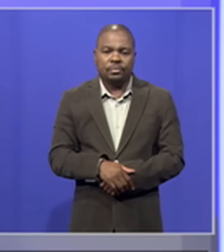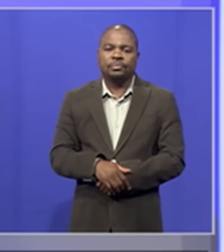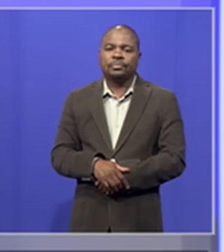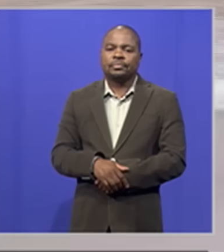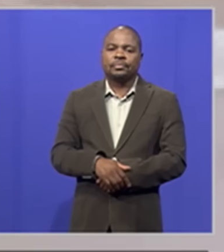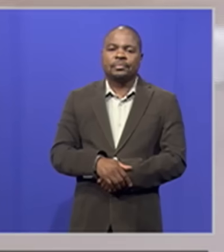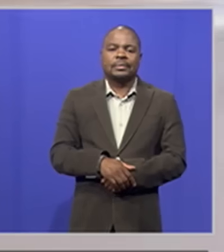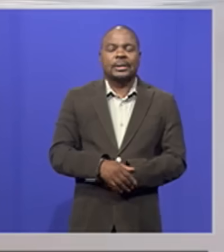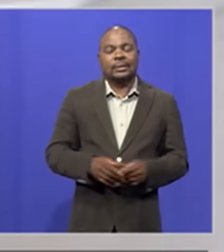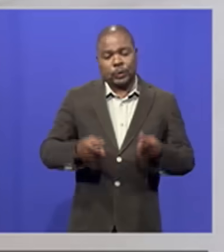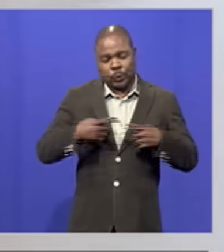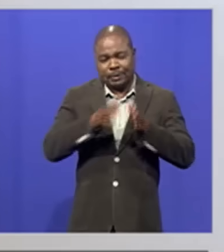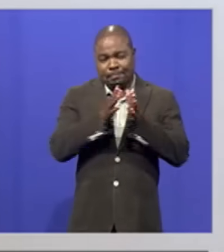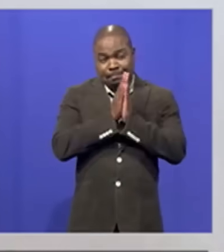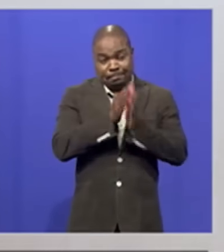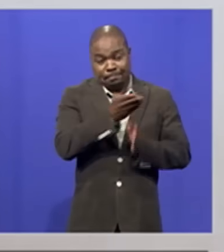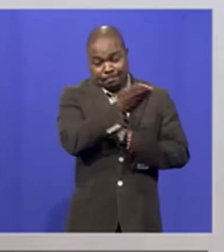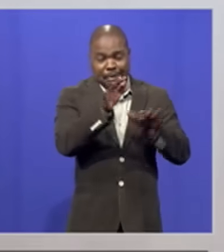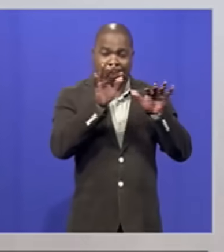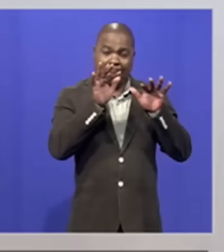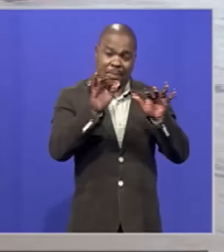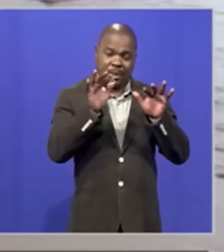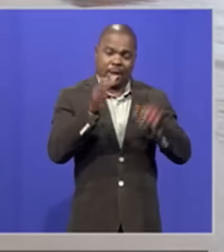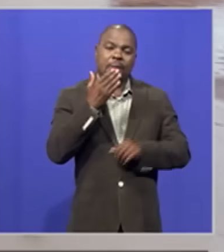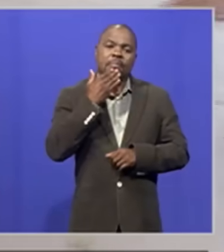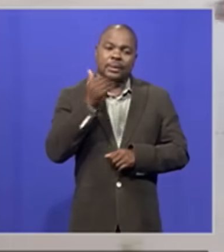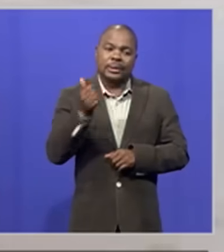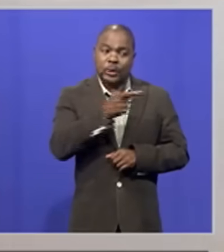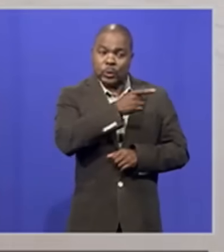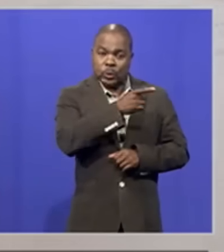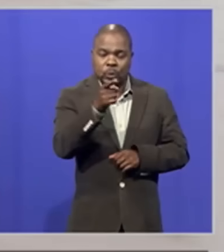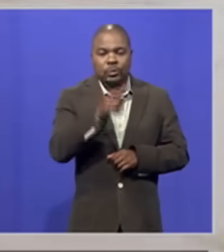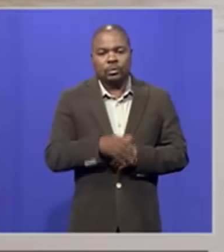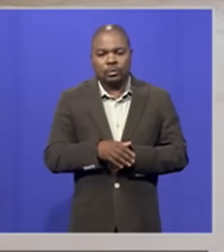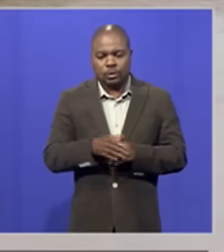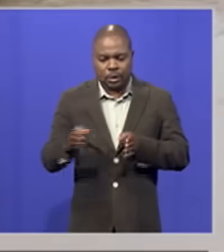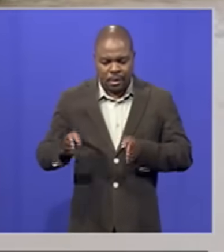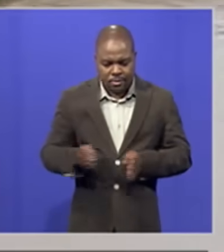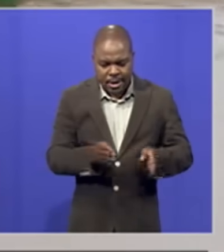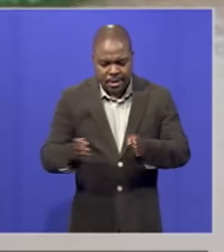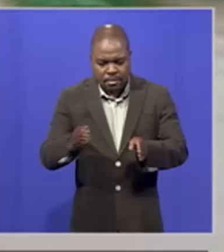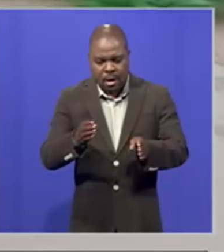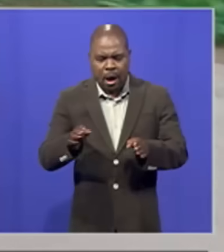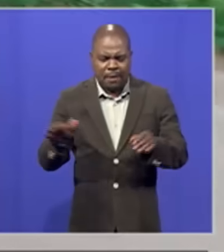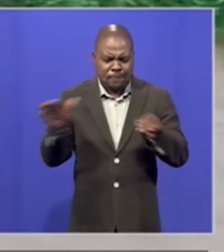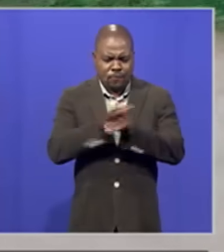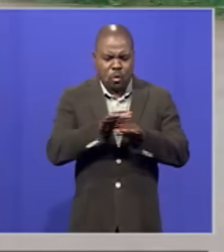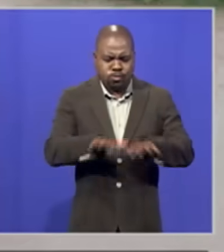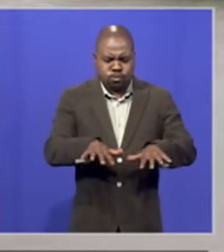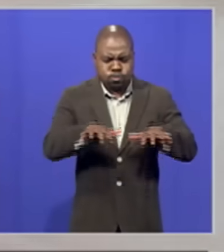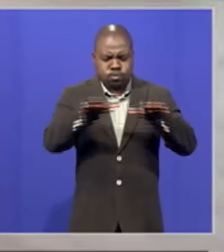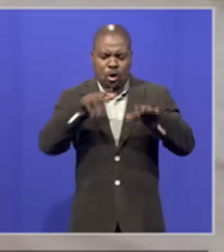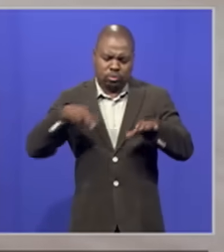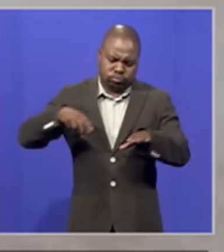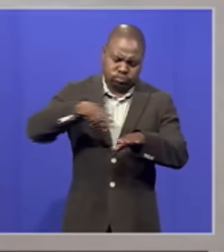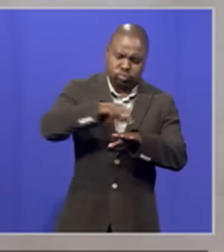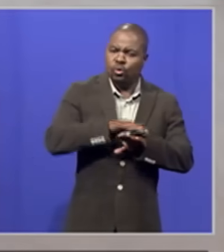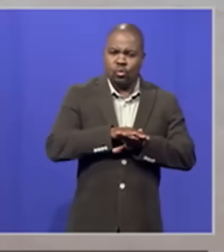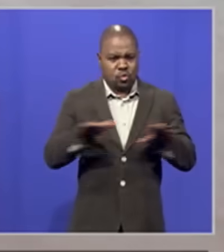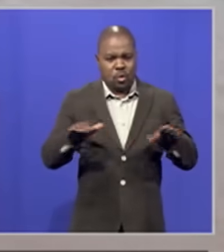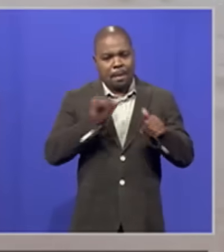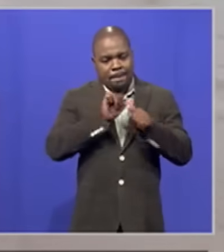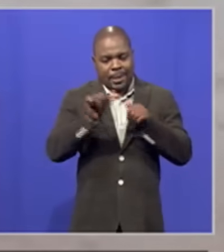re sa dira boipiletšo go badudi ba rena gore ba seke ba leka go ka sela dinoka tše le gore di tleetše ba šomiše mafelo a